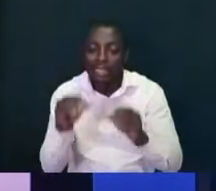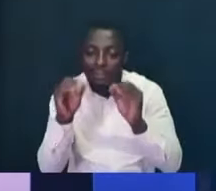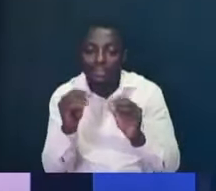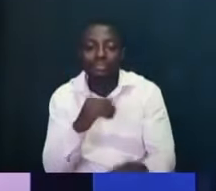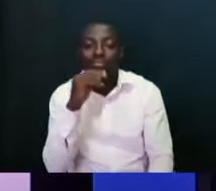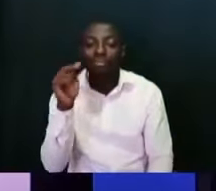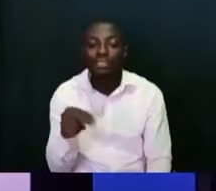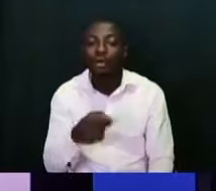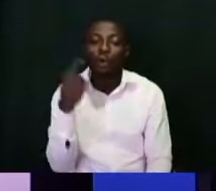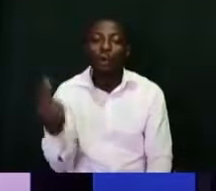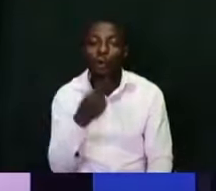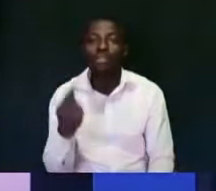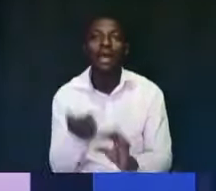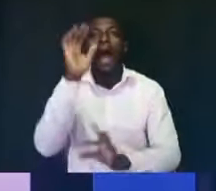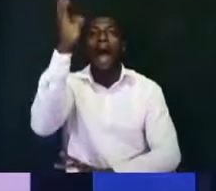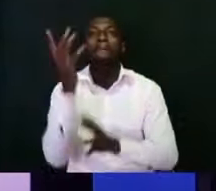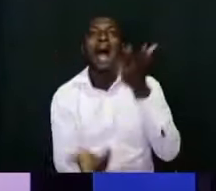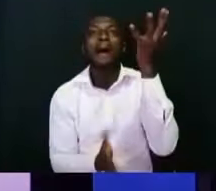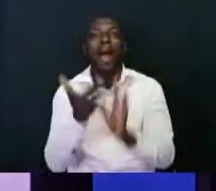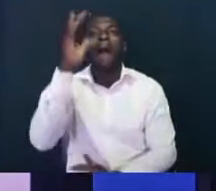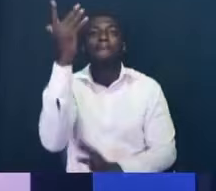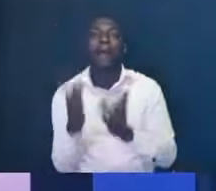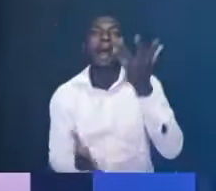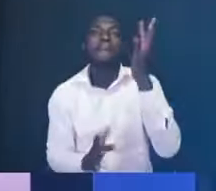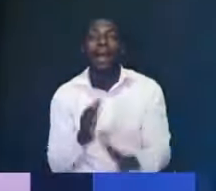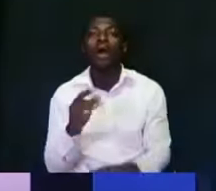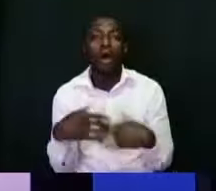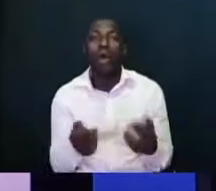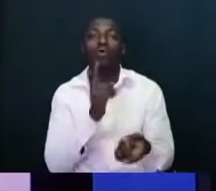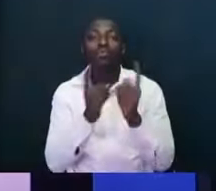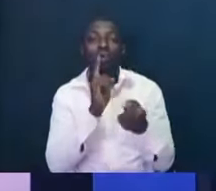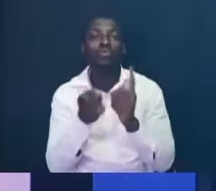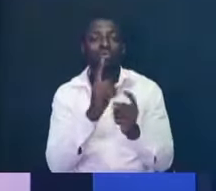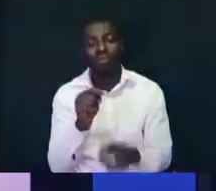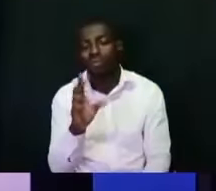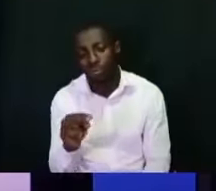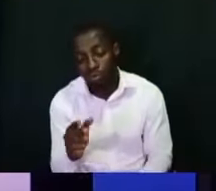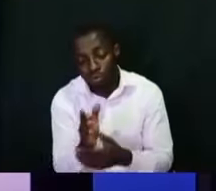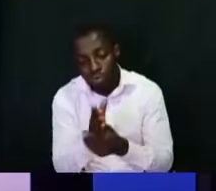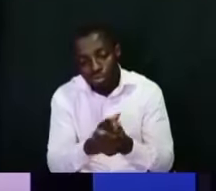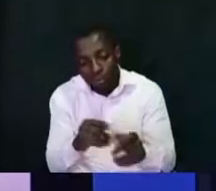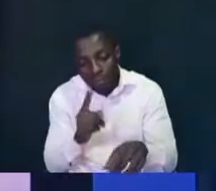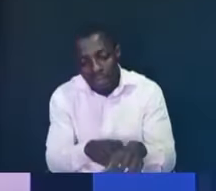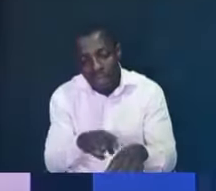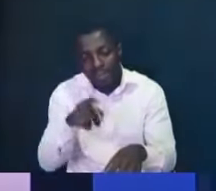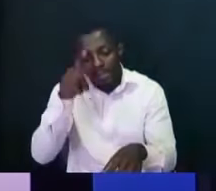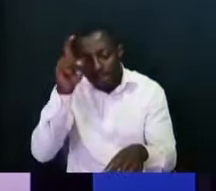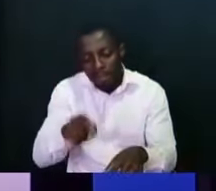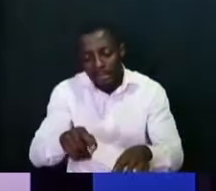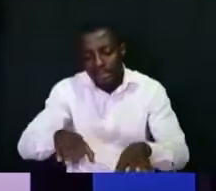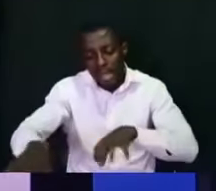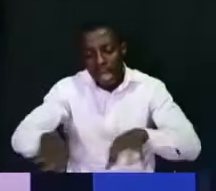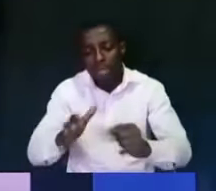Or any talking at all. You just have to demonstrate by action.